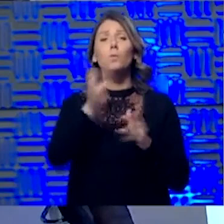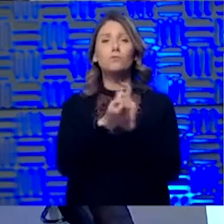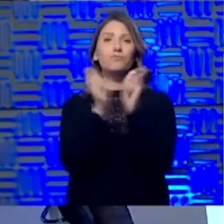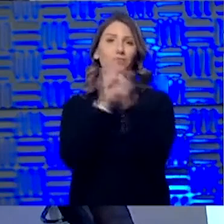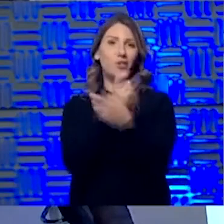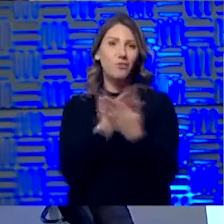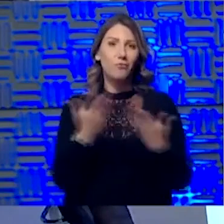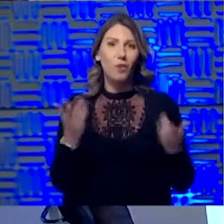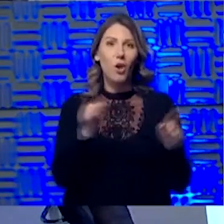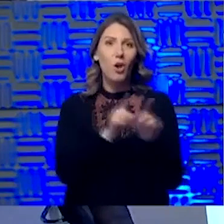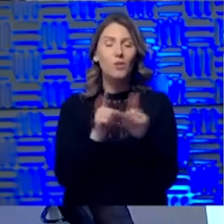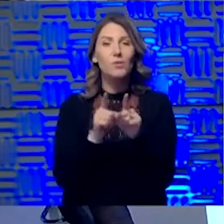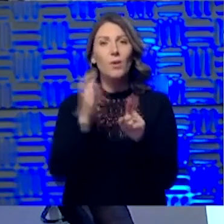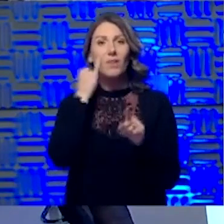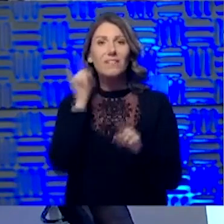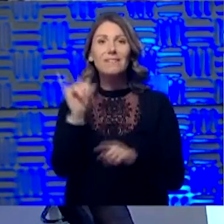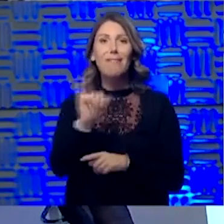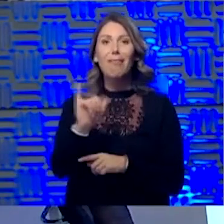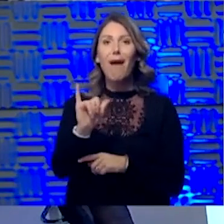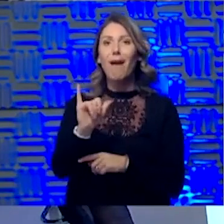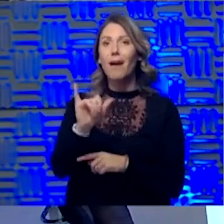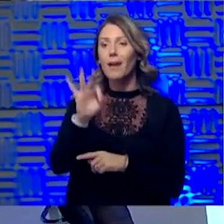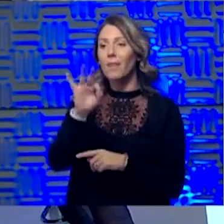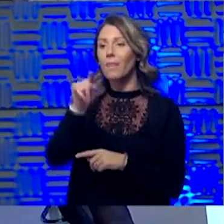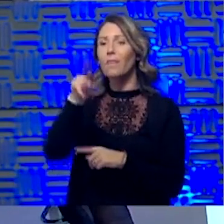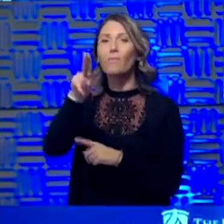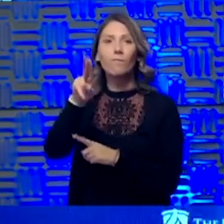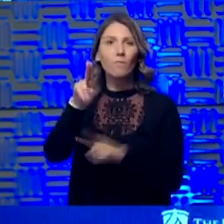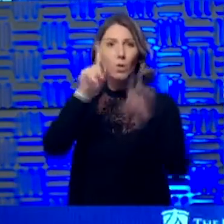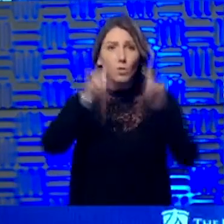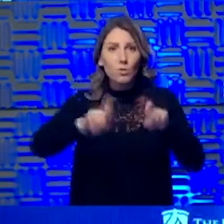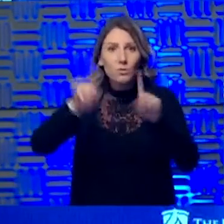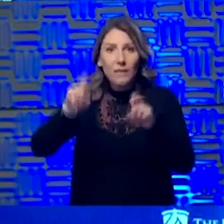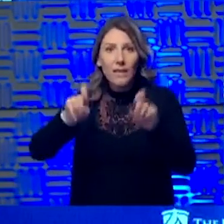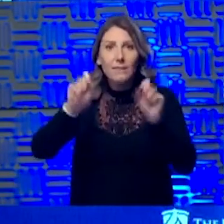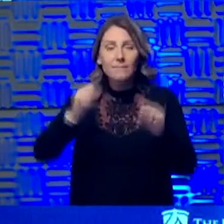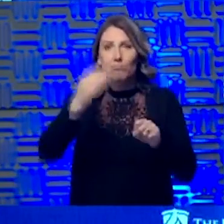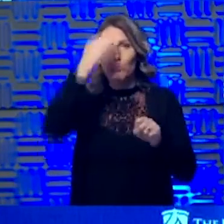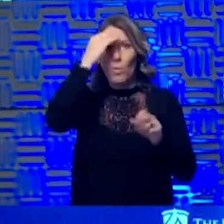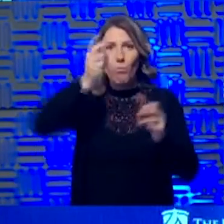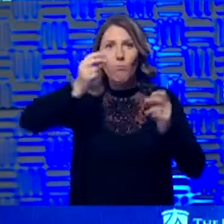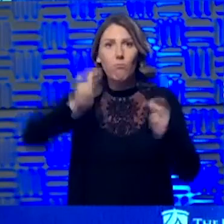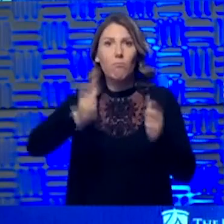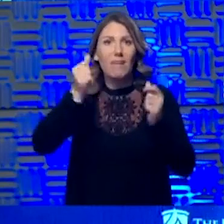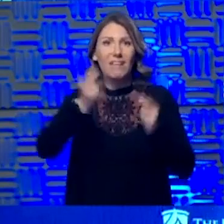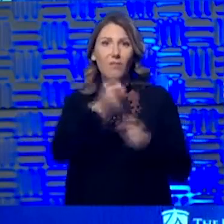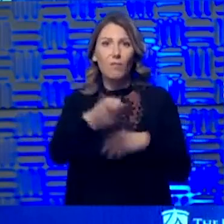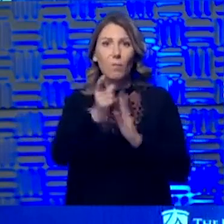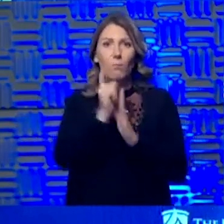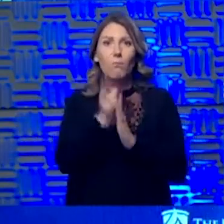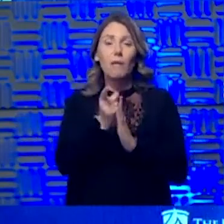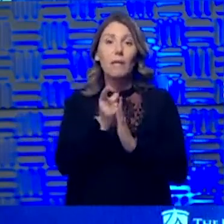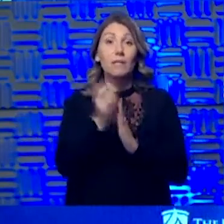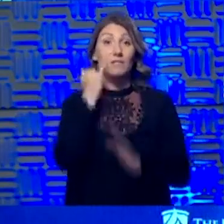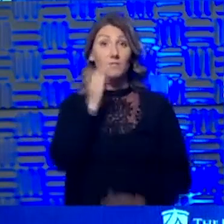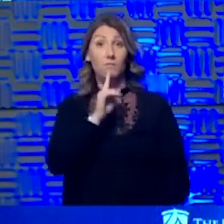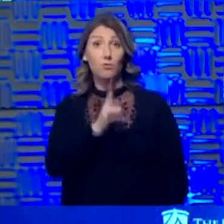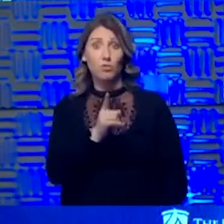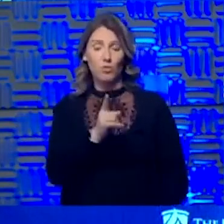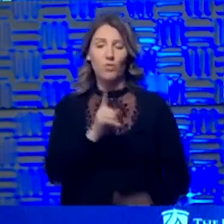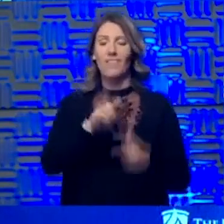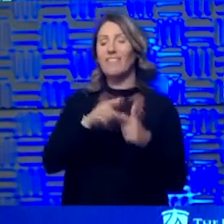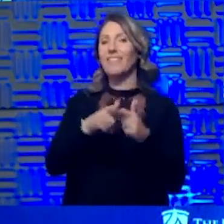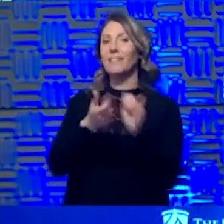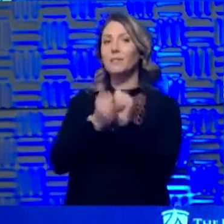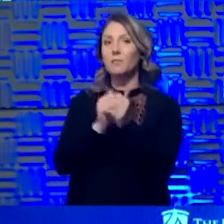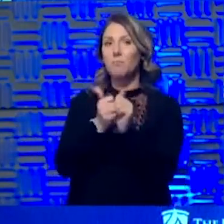it's rapid, like the flu test is, and it can be done within minutes, if those things are true, then I think you can create a condition in which sports can be